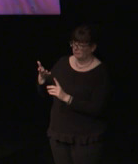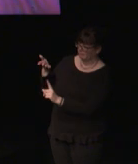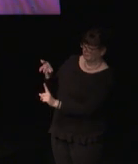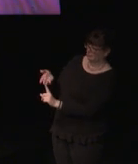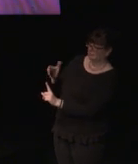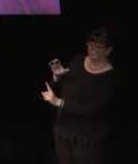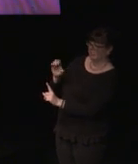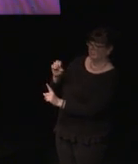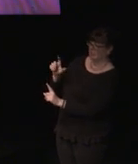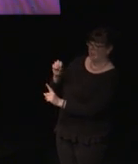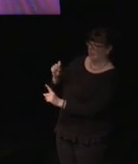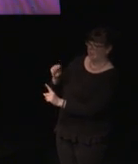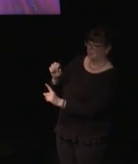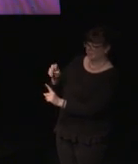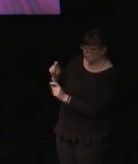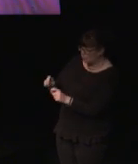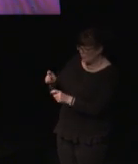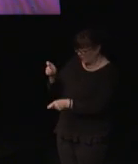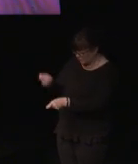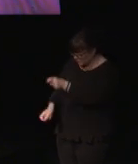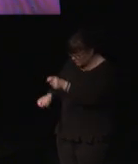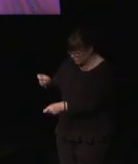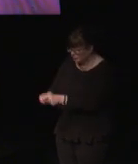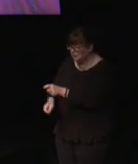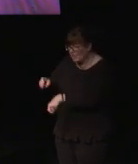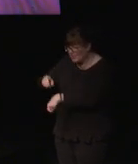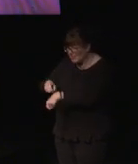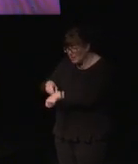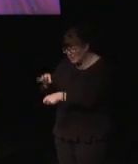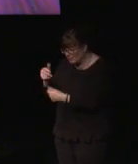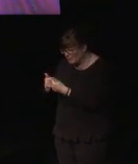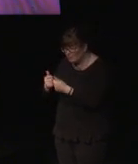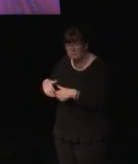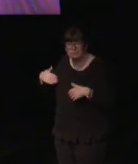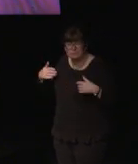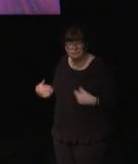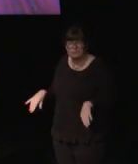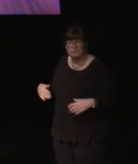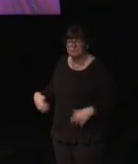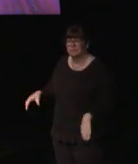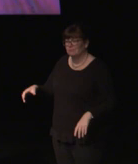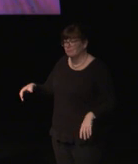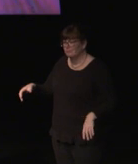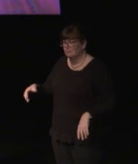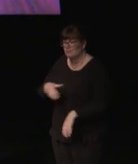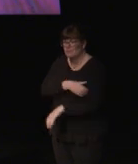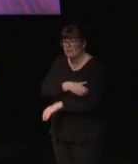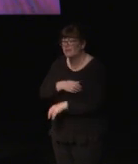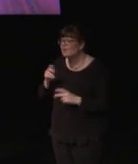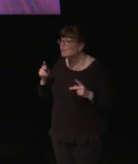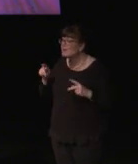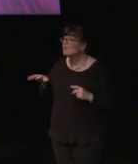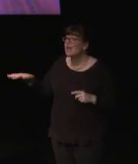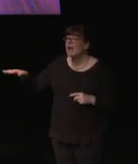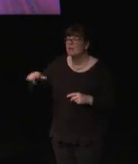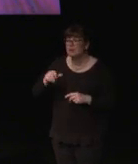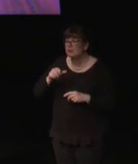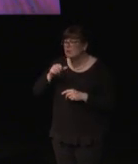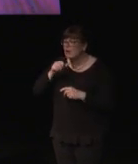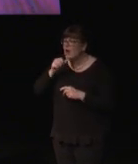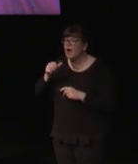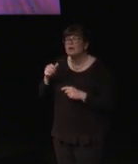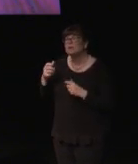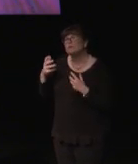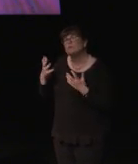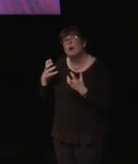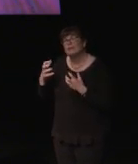Celeste, you can change the timing of the game, right? That's really powerful, because there's some people out there that don't necessarily want the game to be easier. They